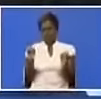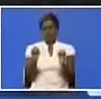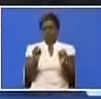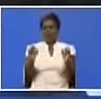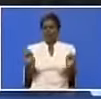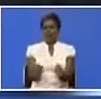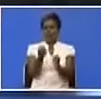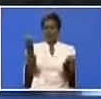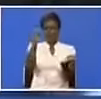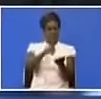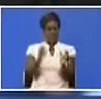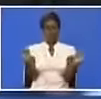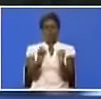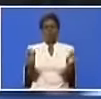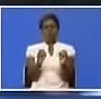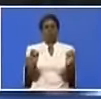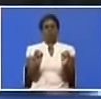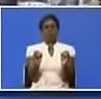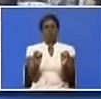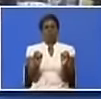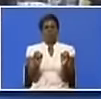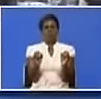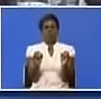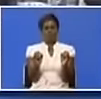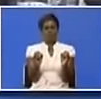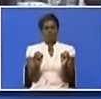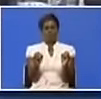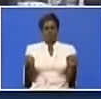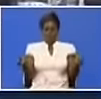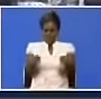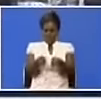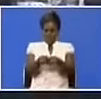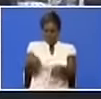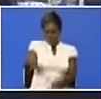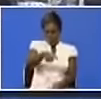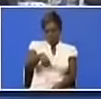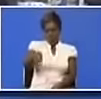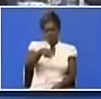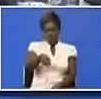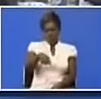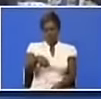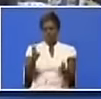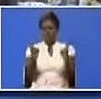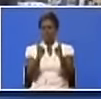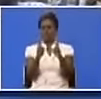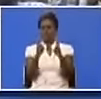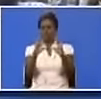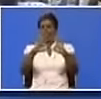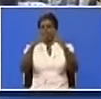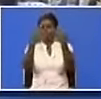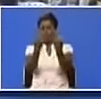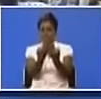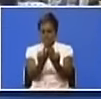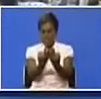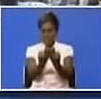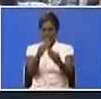families of those brought back home prepare for burial. We have also contacted the families of the